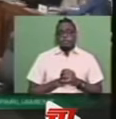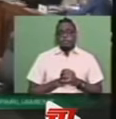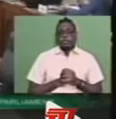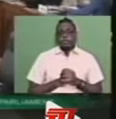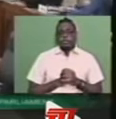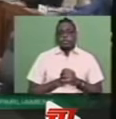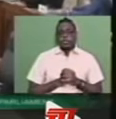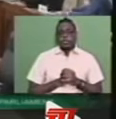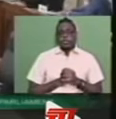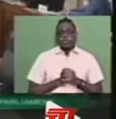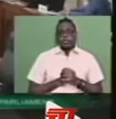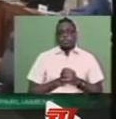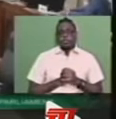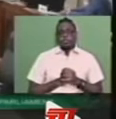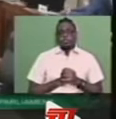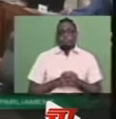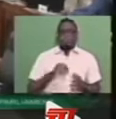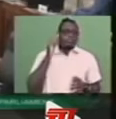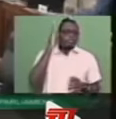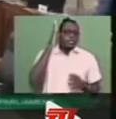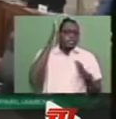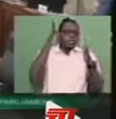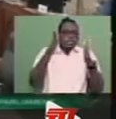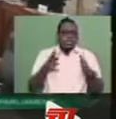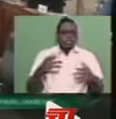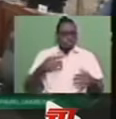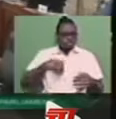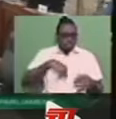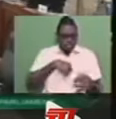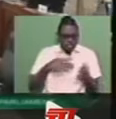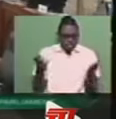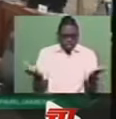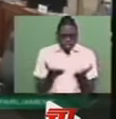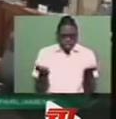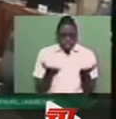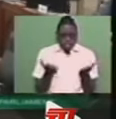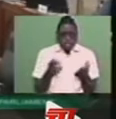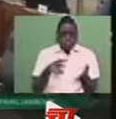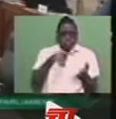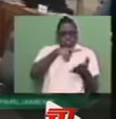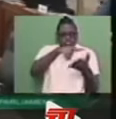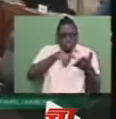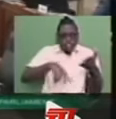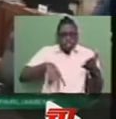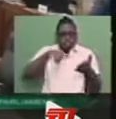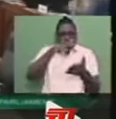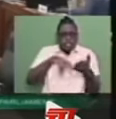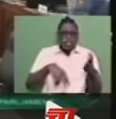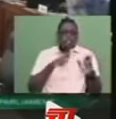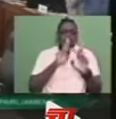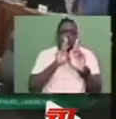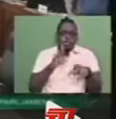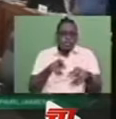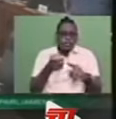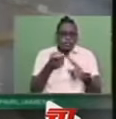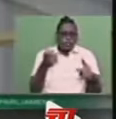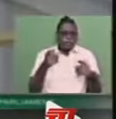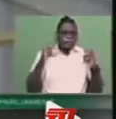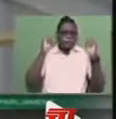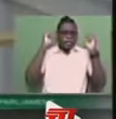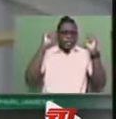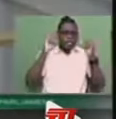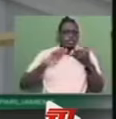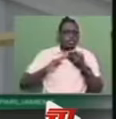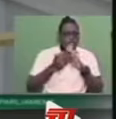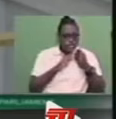Madam Speaker, I have the honor to lay the administrative report of the Ministry of Community Development, Culture and the Arts for the fiscal